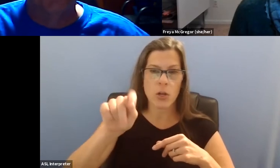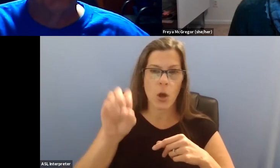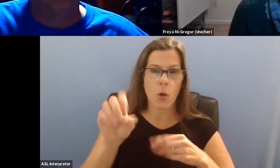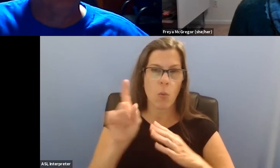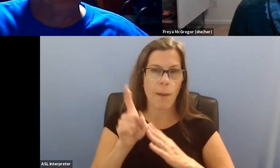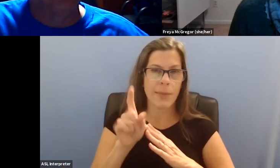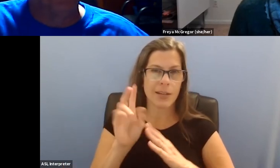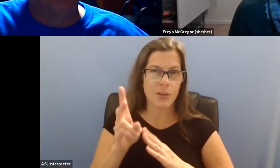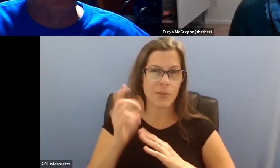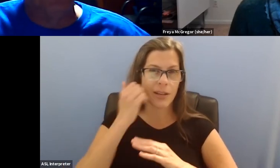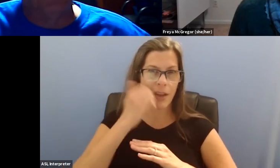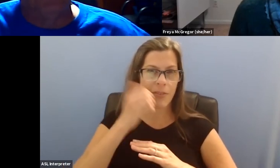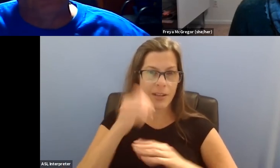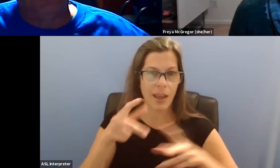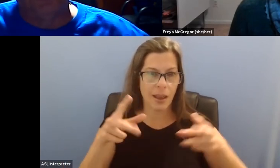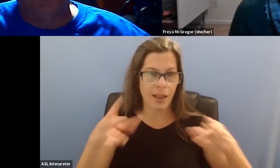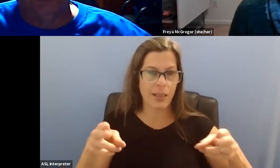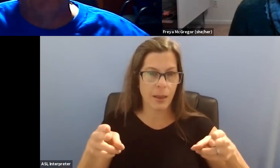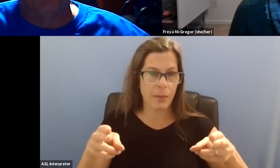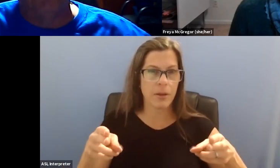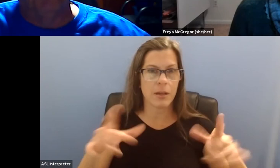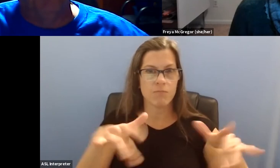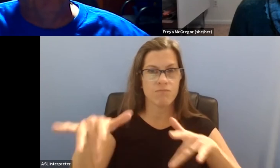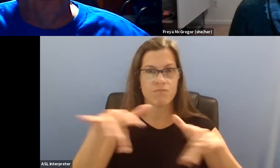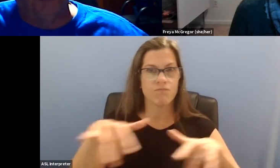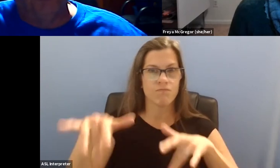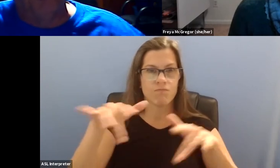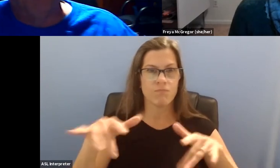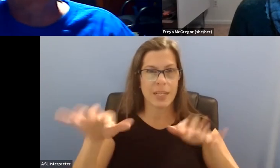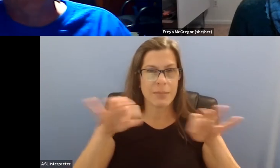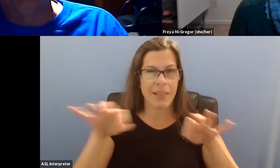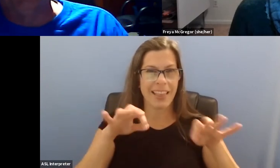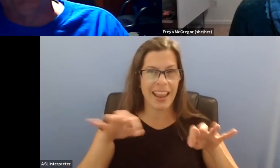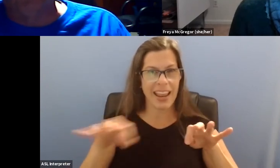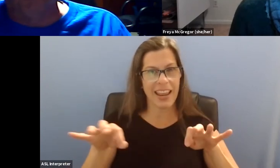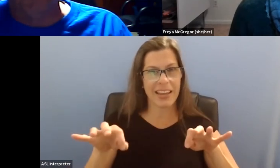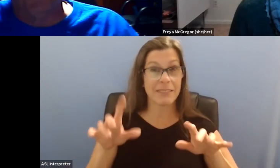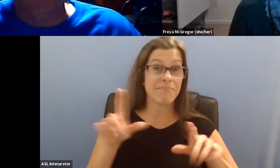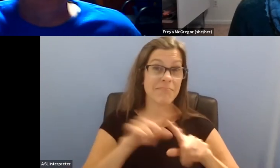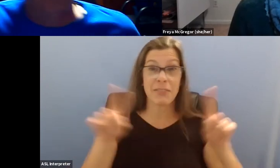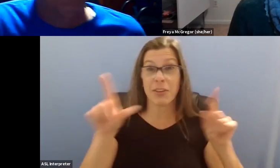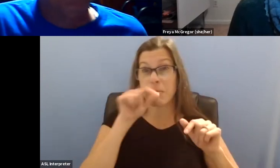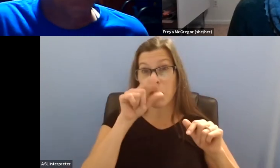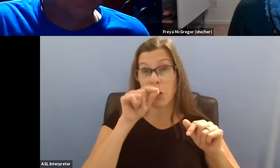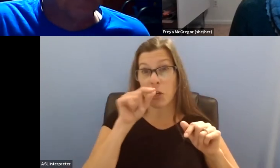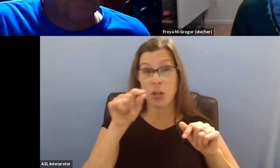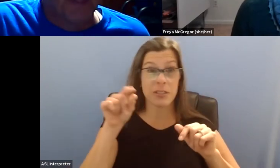segment about a particular bird. And they're absolutely wonderful. I go on their website and listen to them all the time.